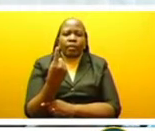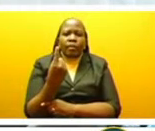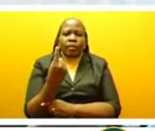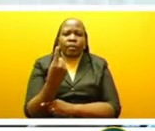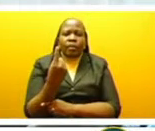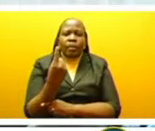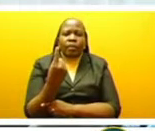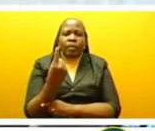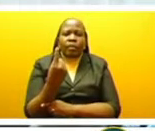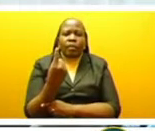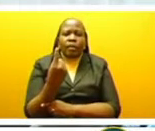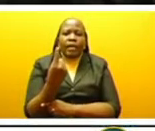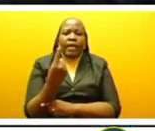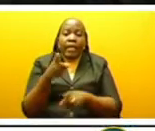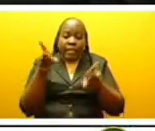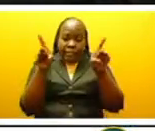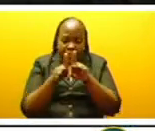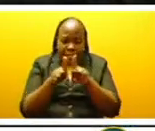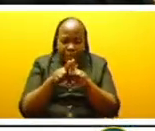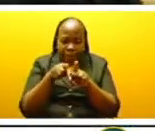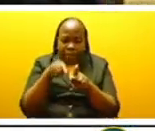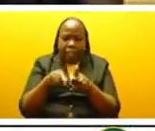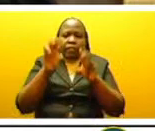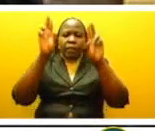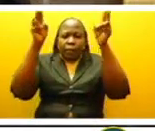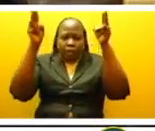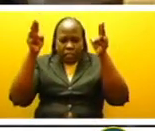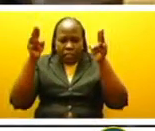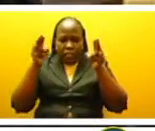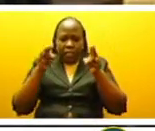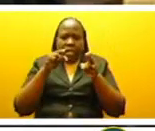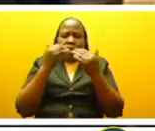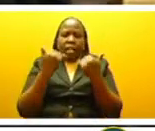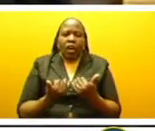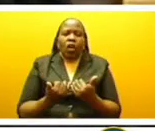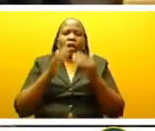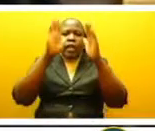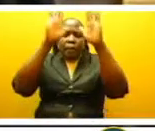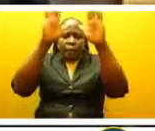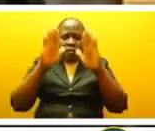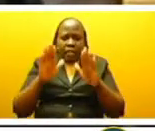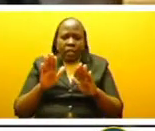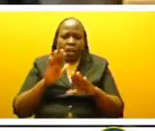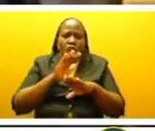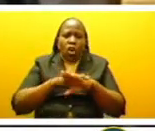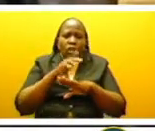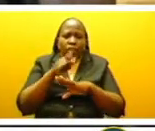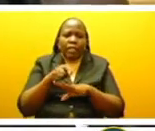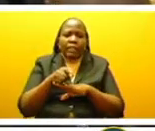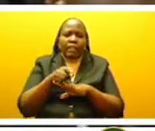And while I'm at this point, it is important to point out that in this particular case,